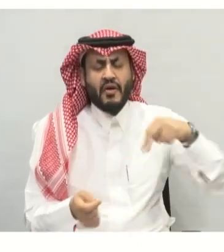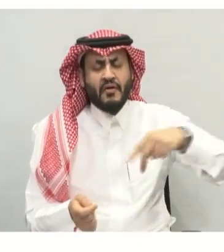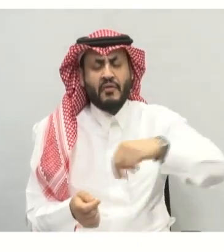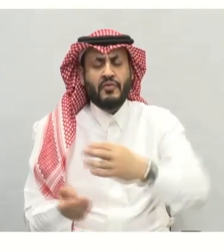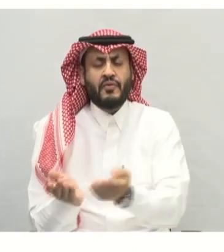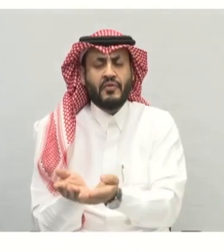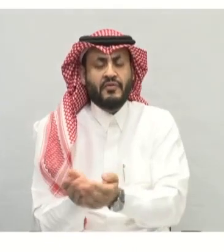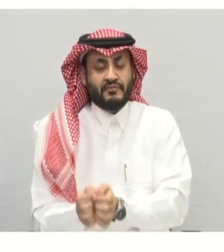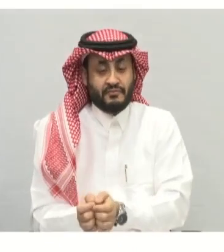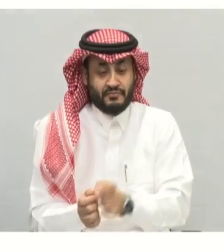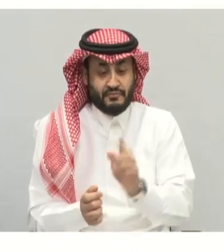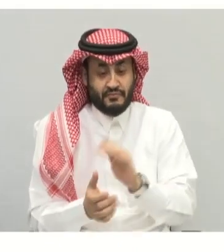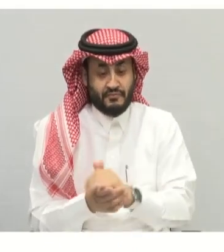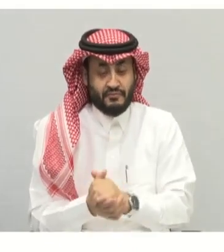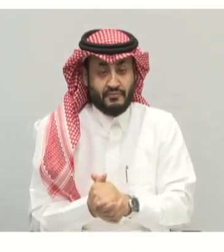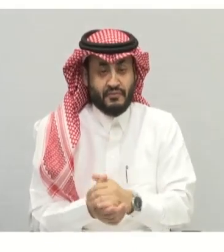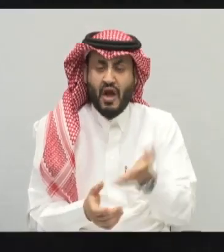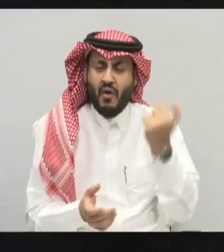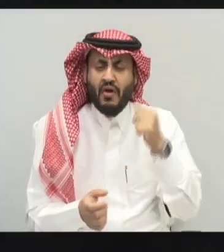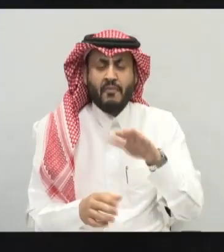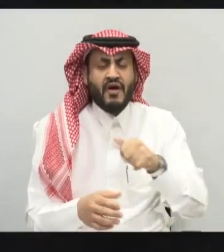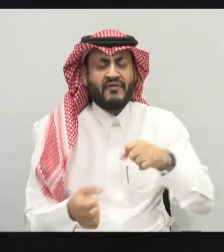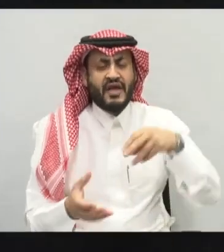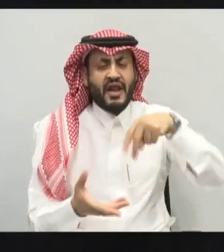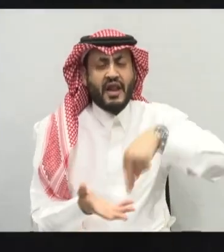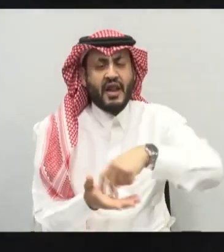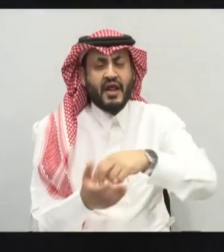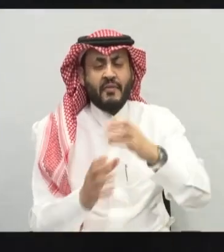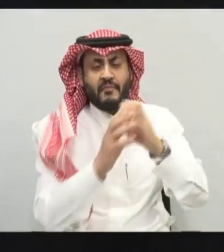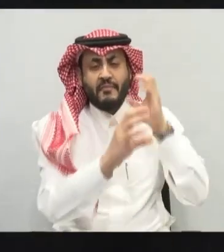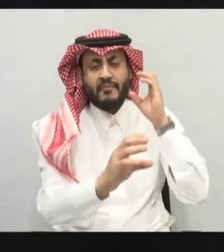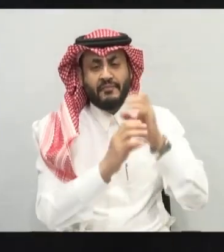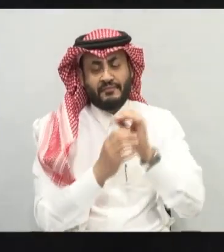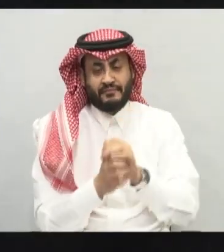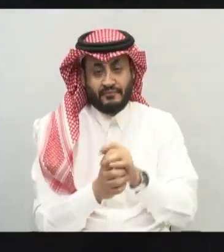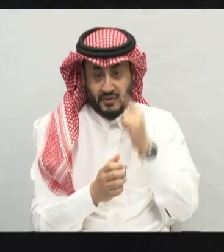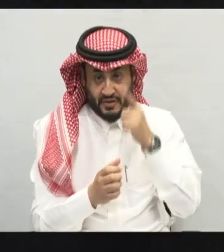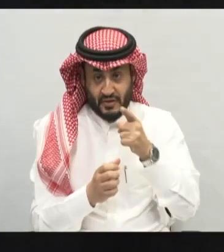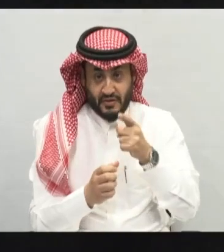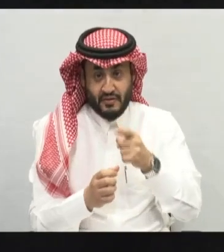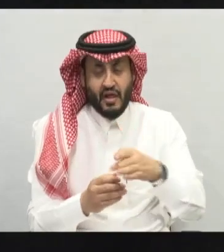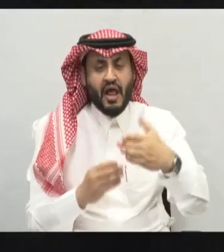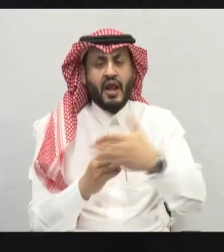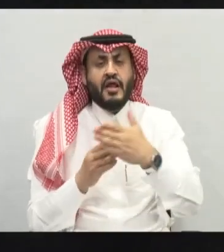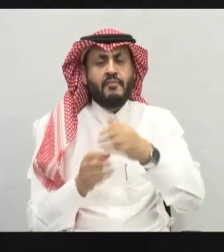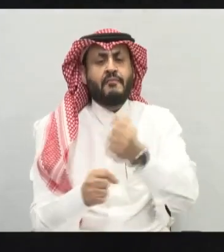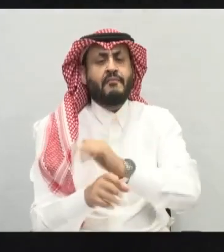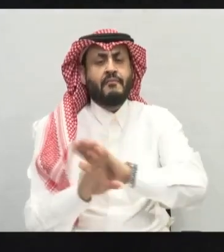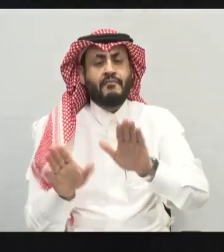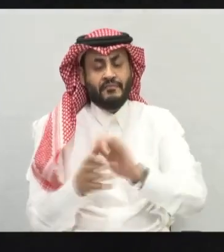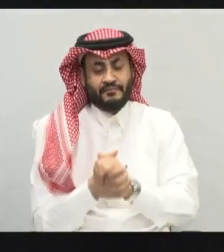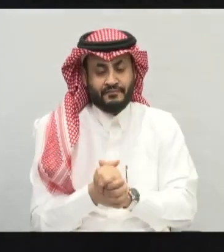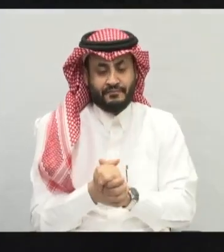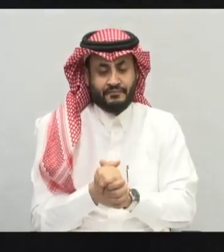we didn't use to take the bus so here this is when we use use two plus infinitive just to indicate that this action